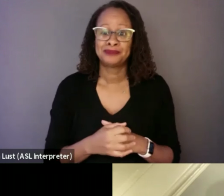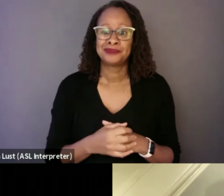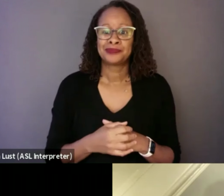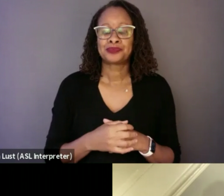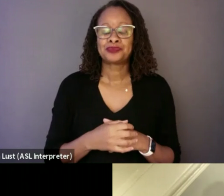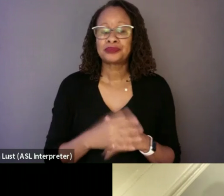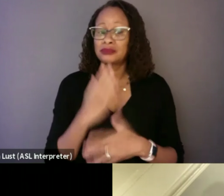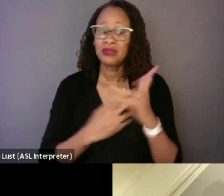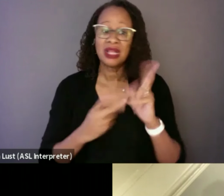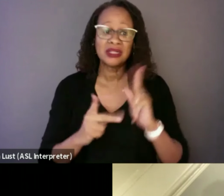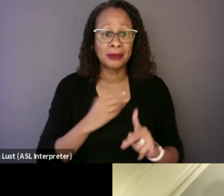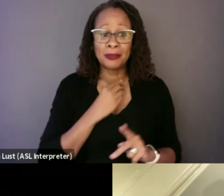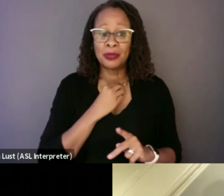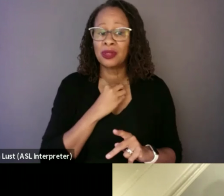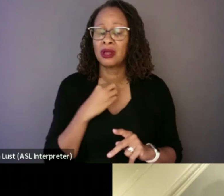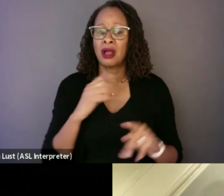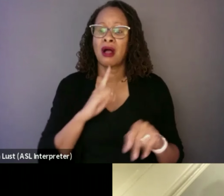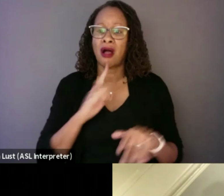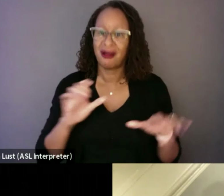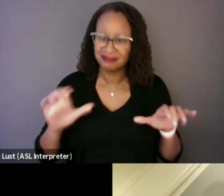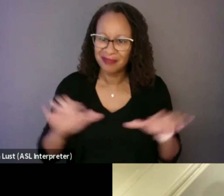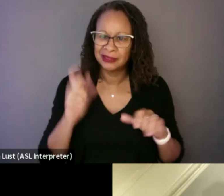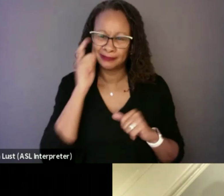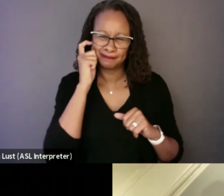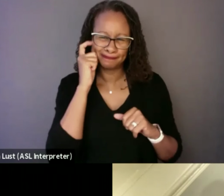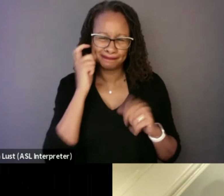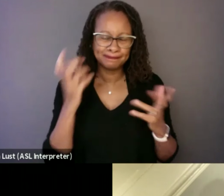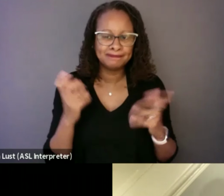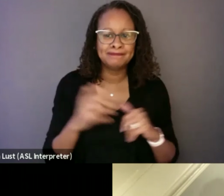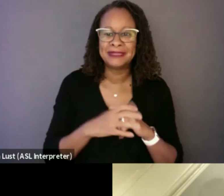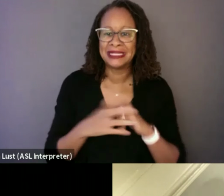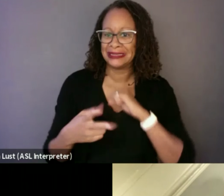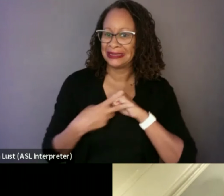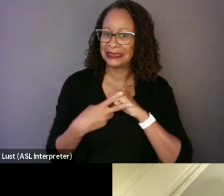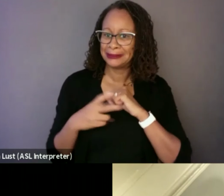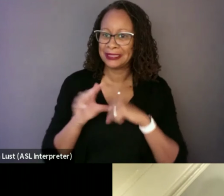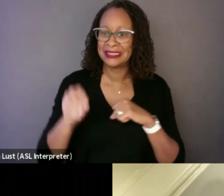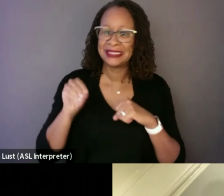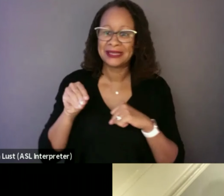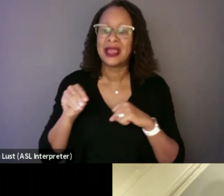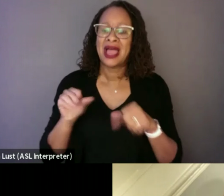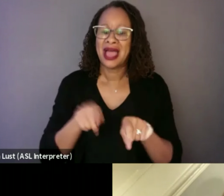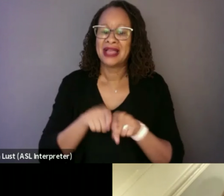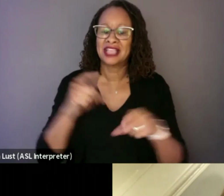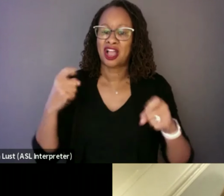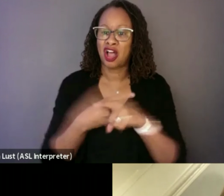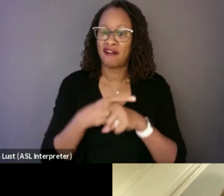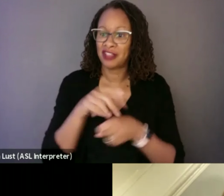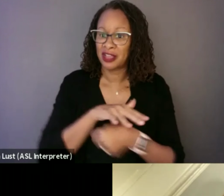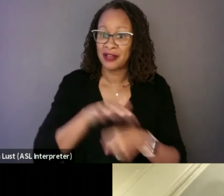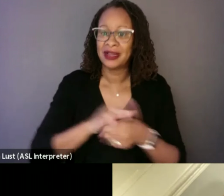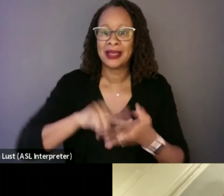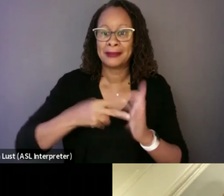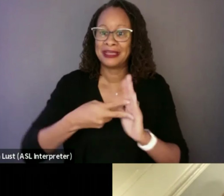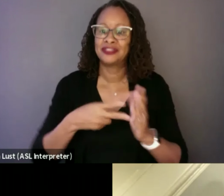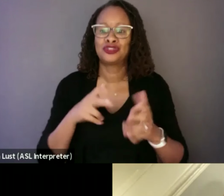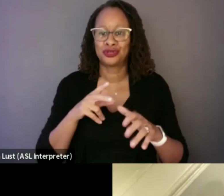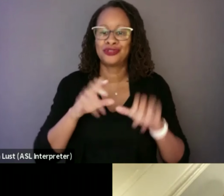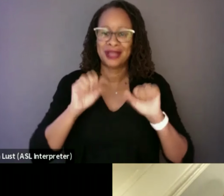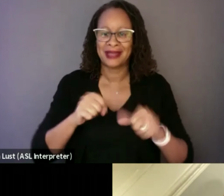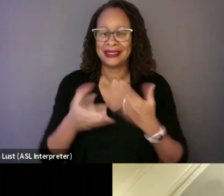Some people are actively speculating in keeping Zimbabwe a conflict area, because that means that you can sort of relatively